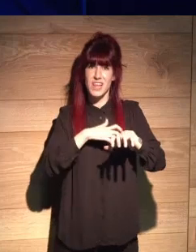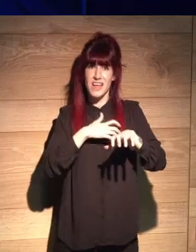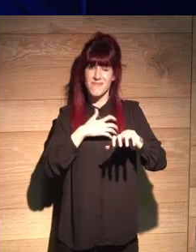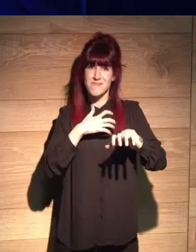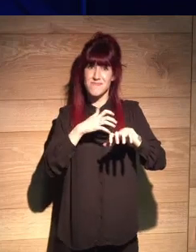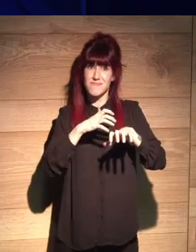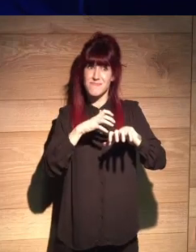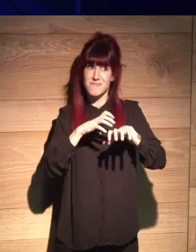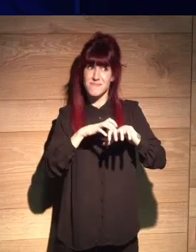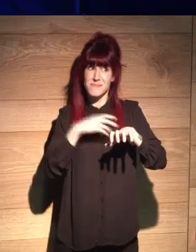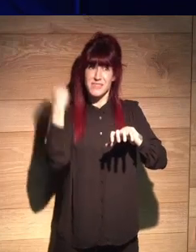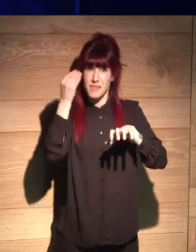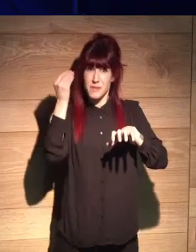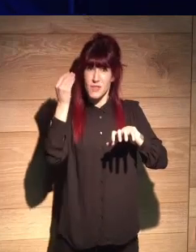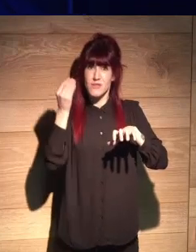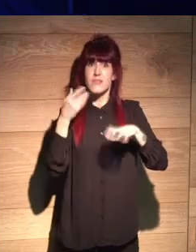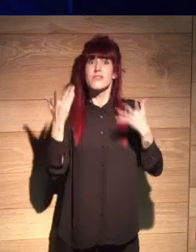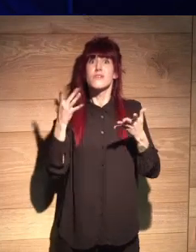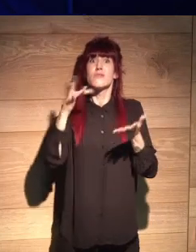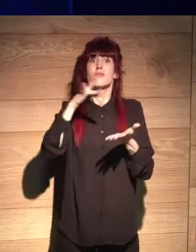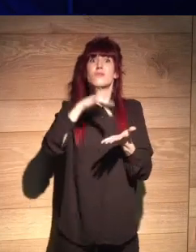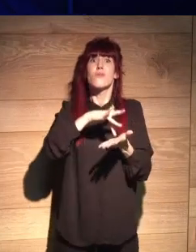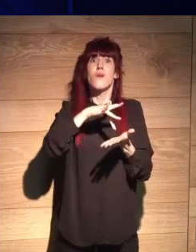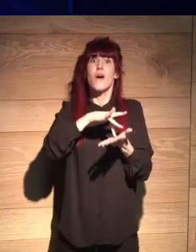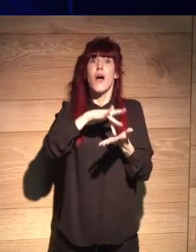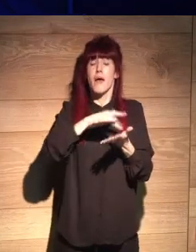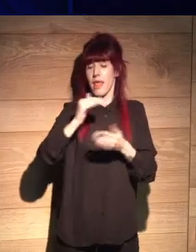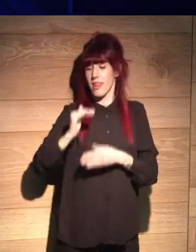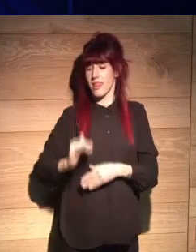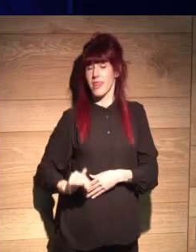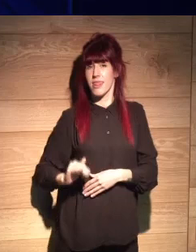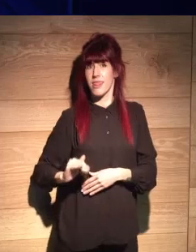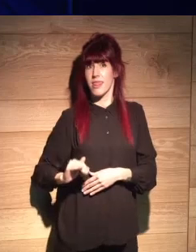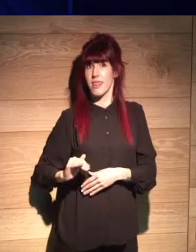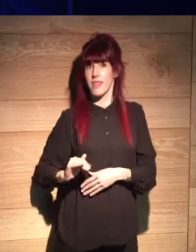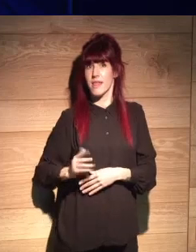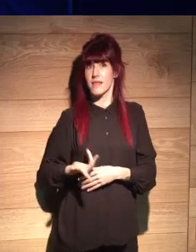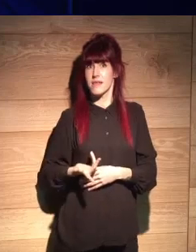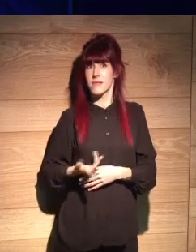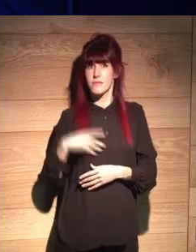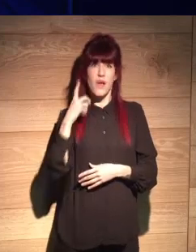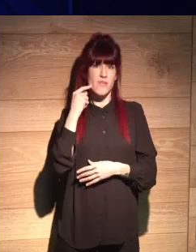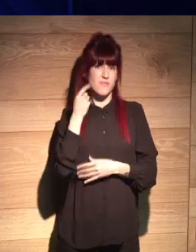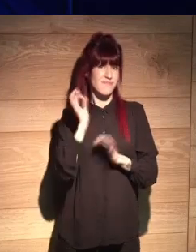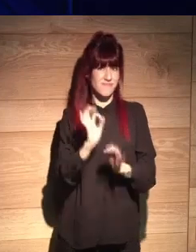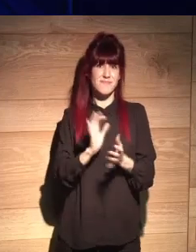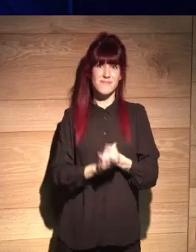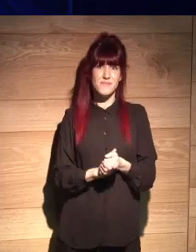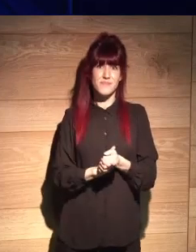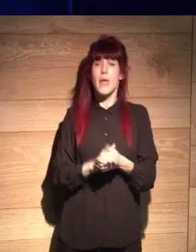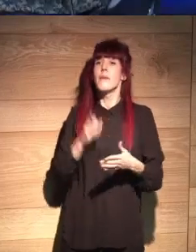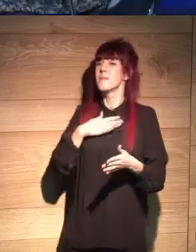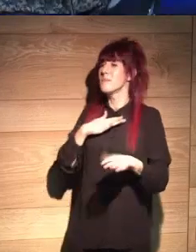most of the unconscious biases come from the times when we're very young.